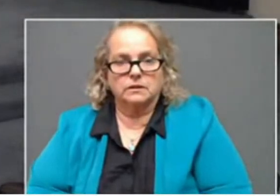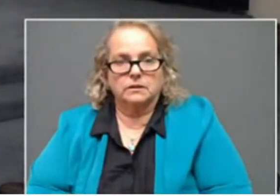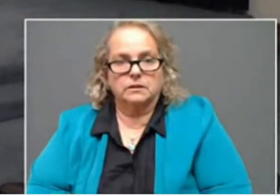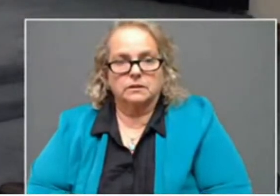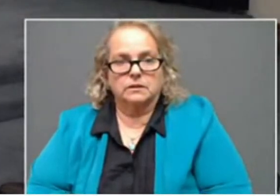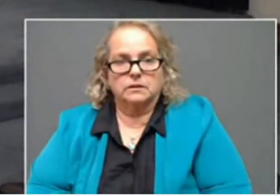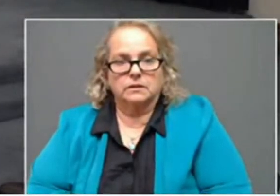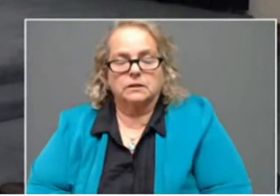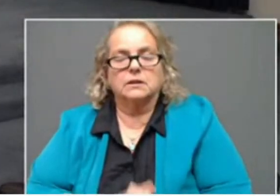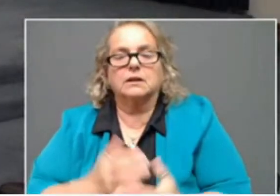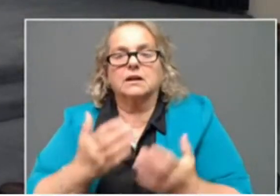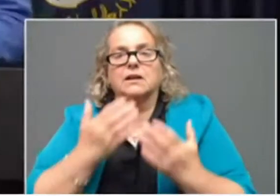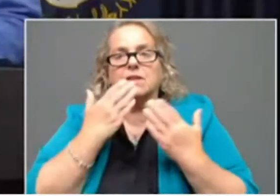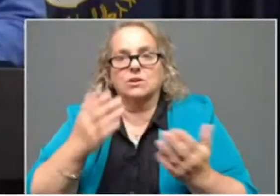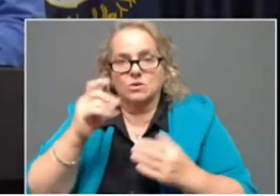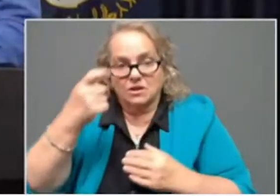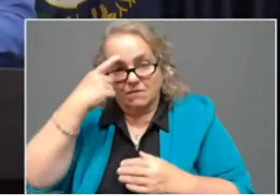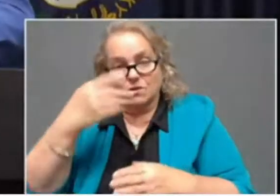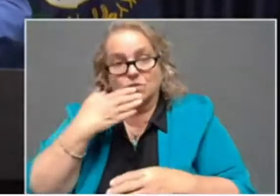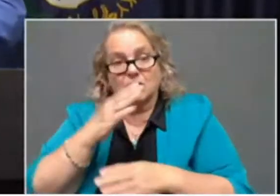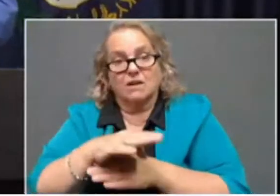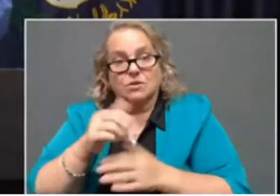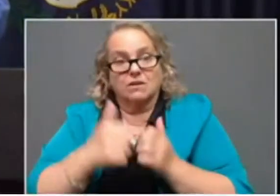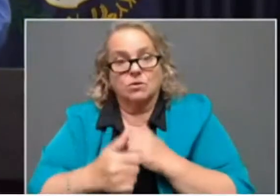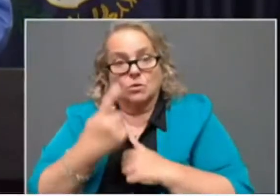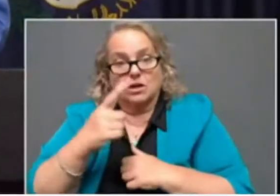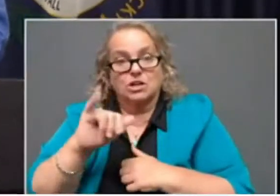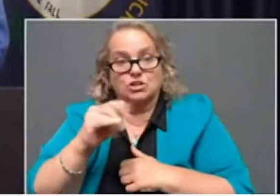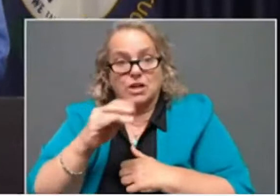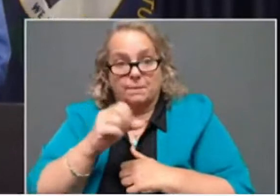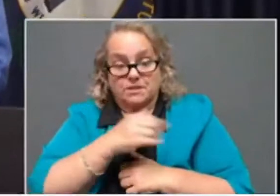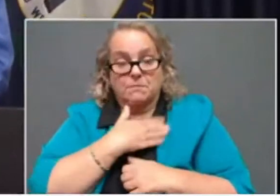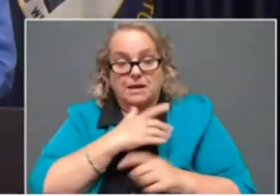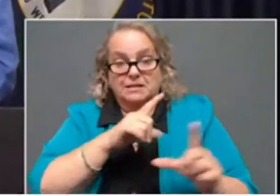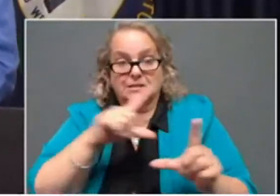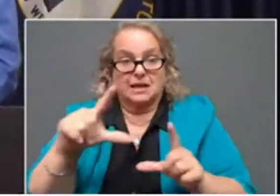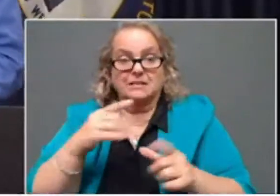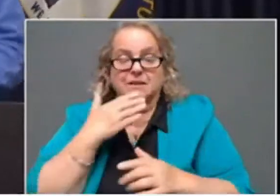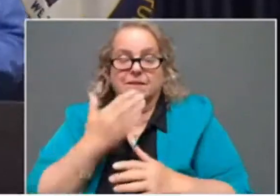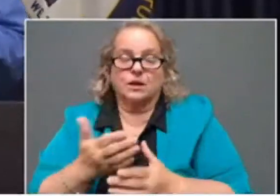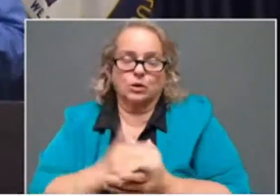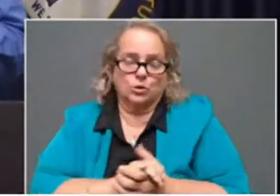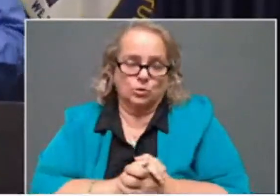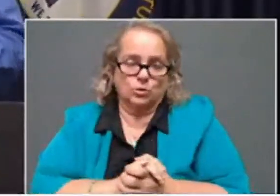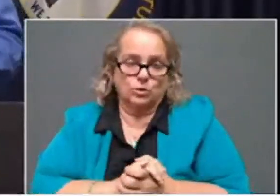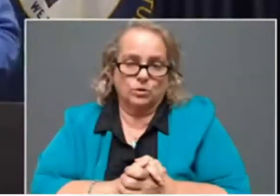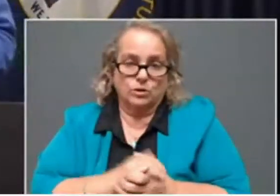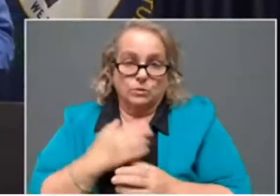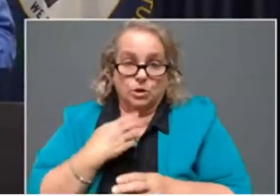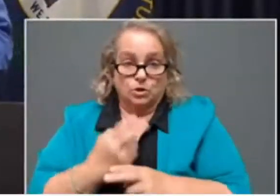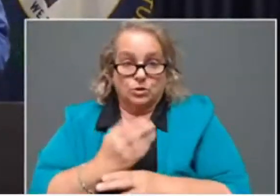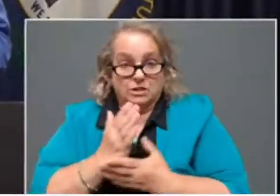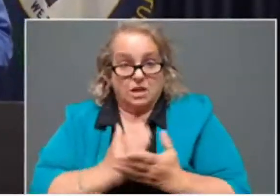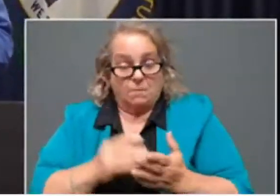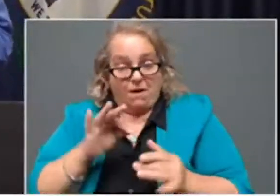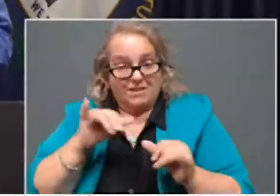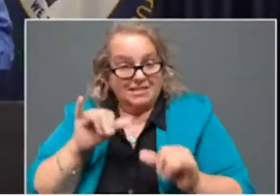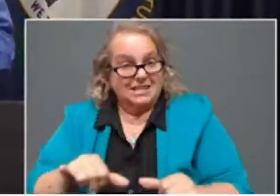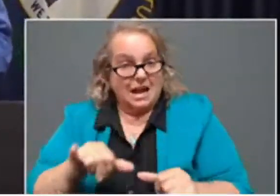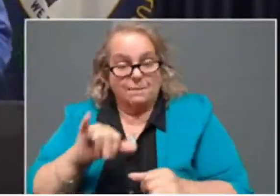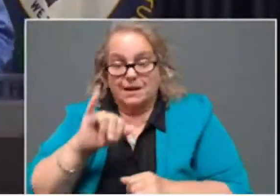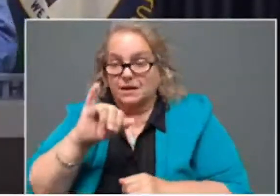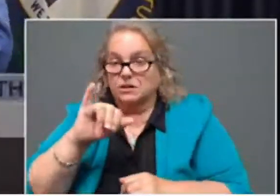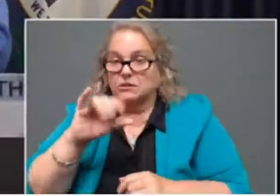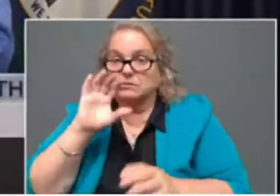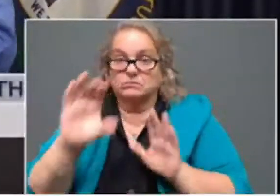Thank you, Governor. Good afternoon, everyone. James, do you have my slides there, please? Thanks. I'm going to use some of the same images that the Governor used. I'm going